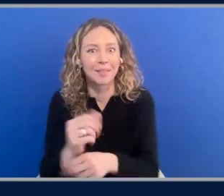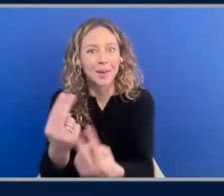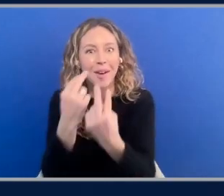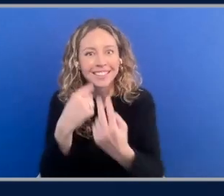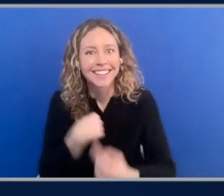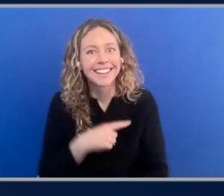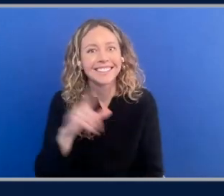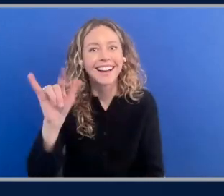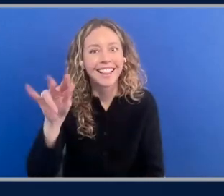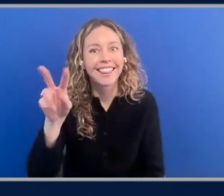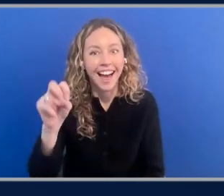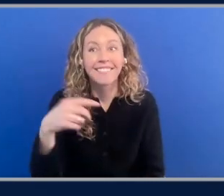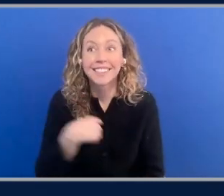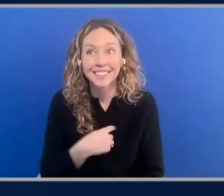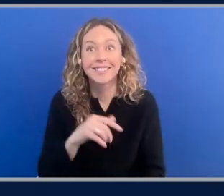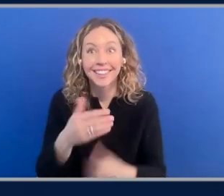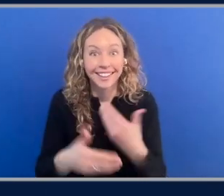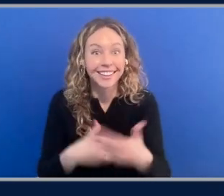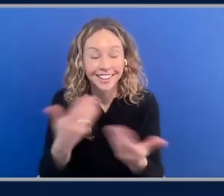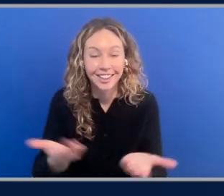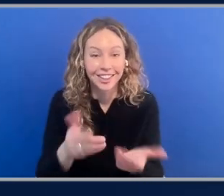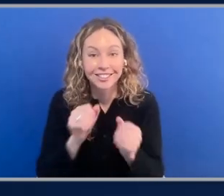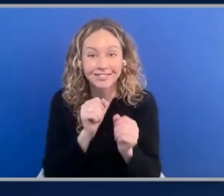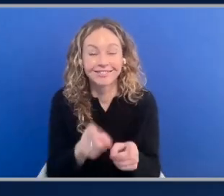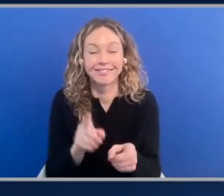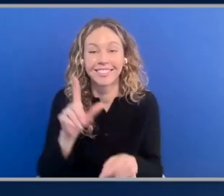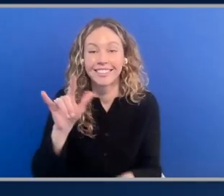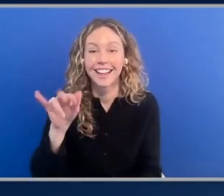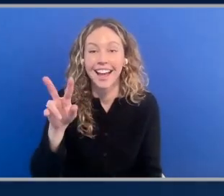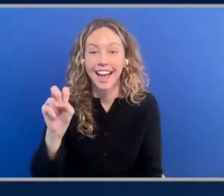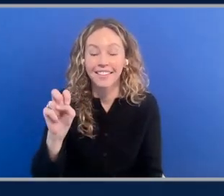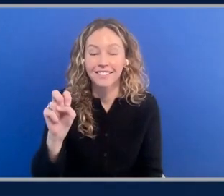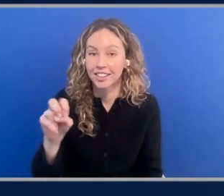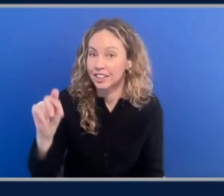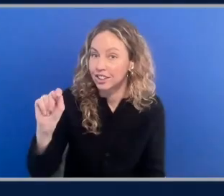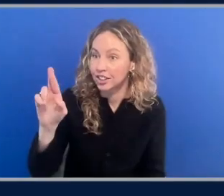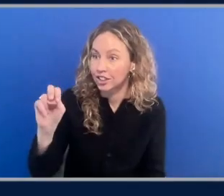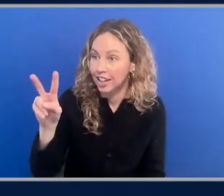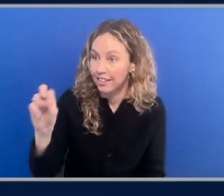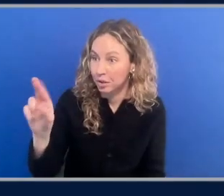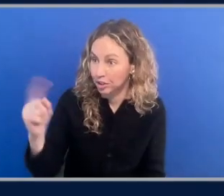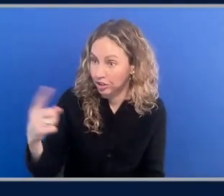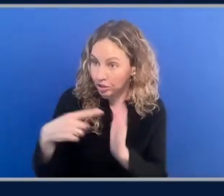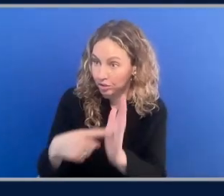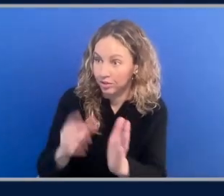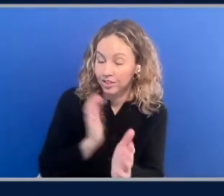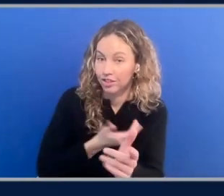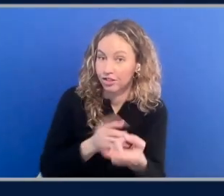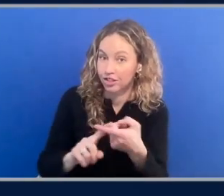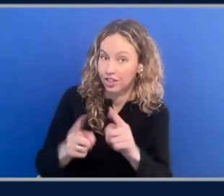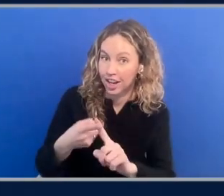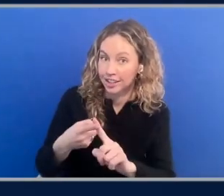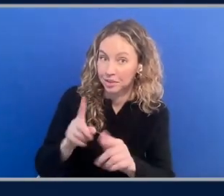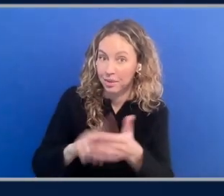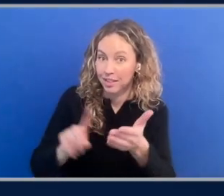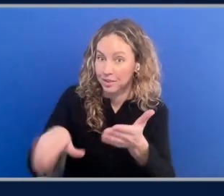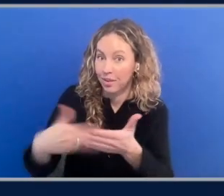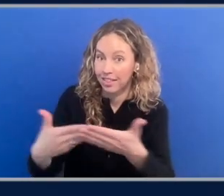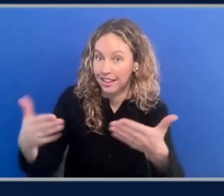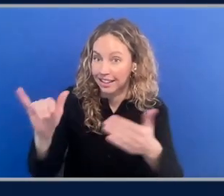we are live. And Trevor, should we just go ahead and show our friends what the whole thing is